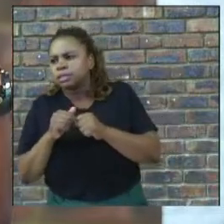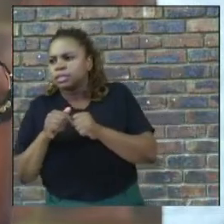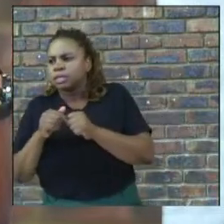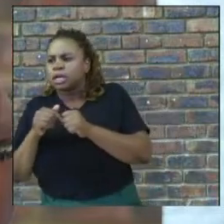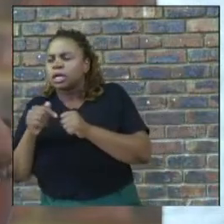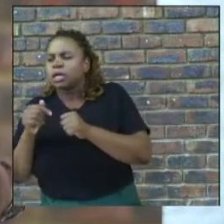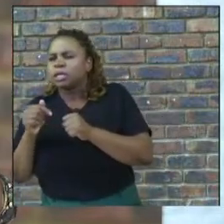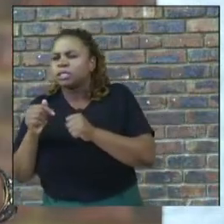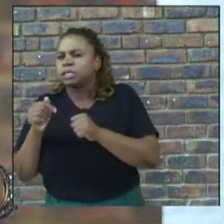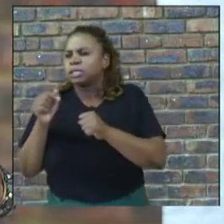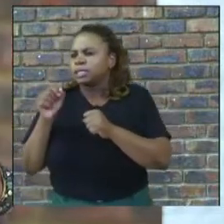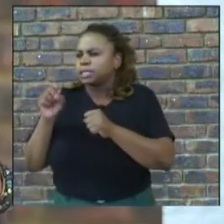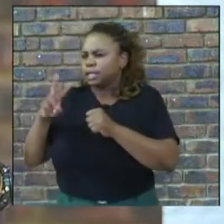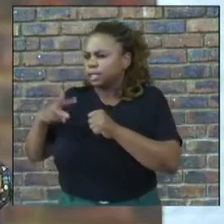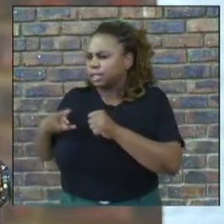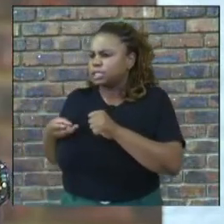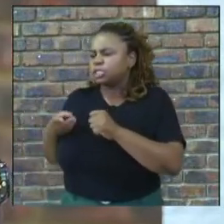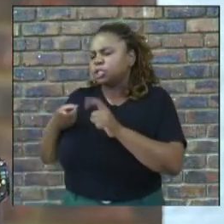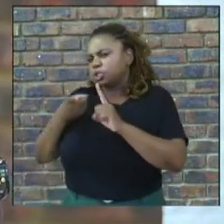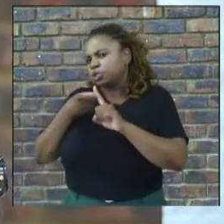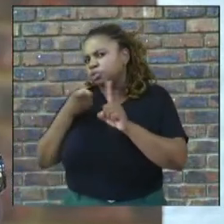we are frustrated.